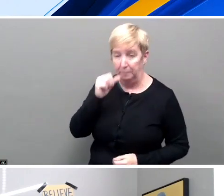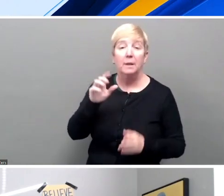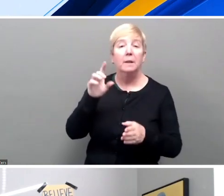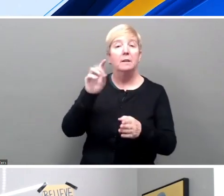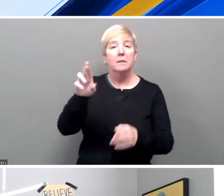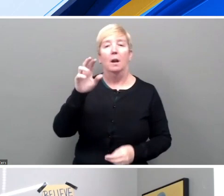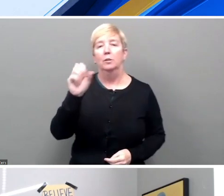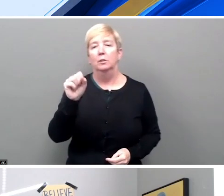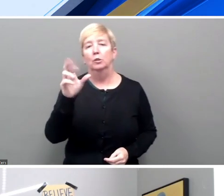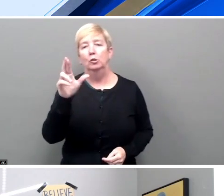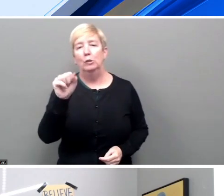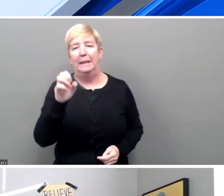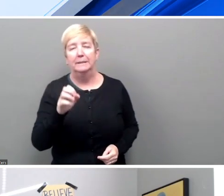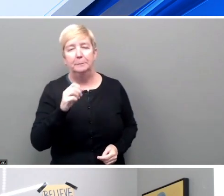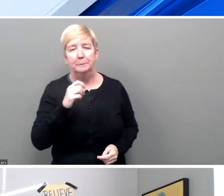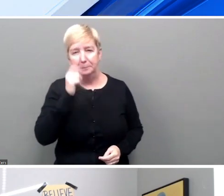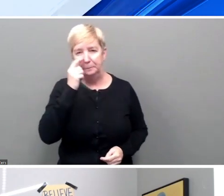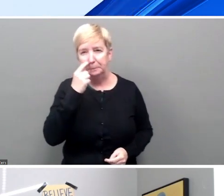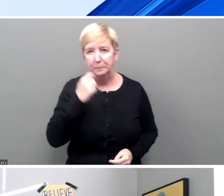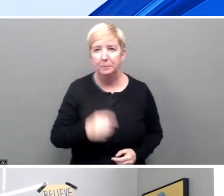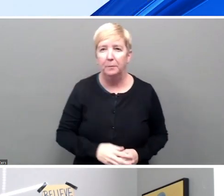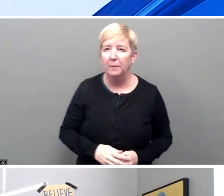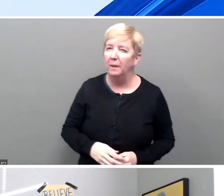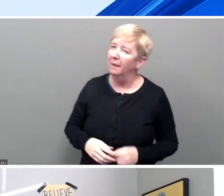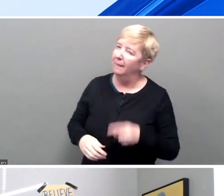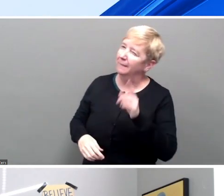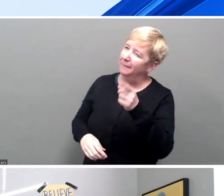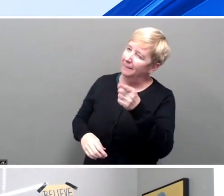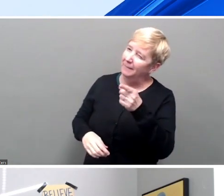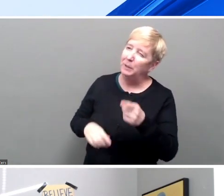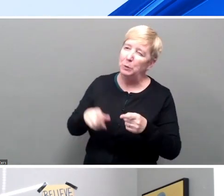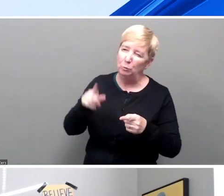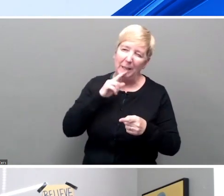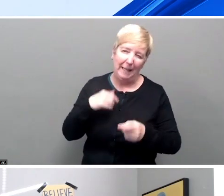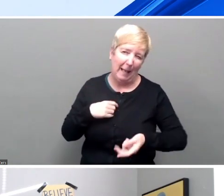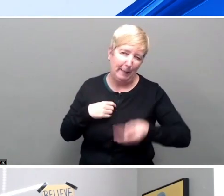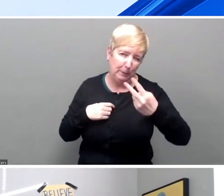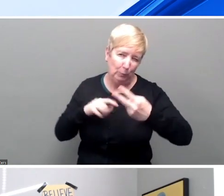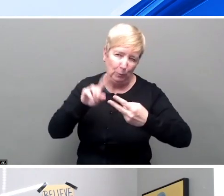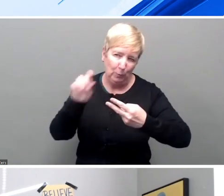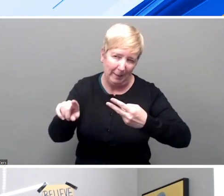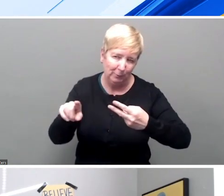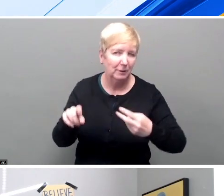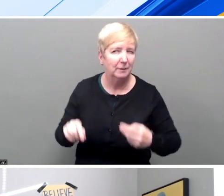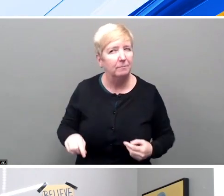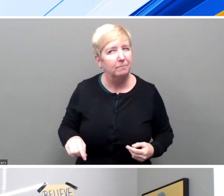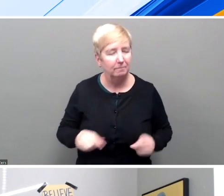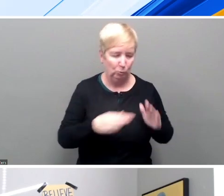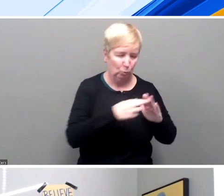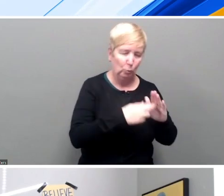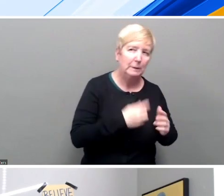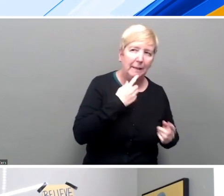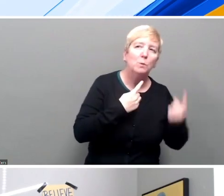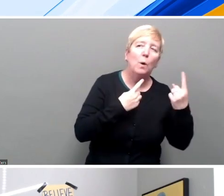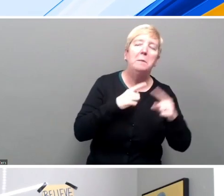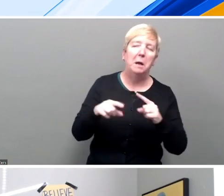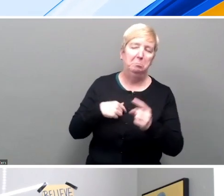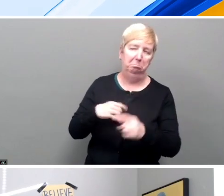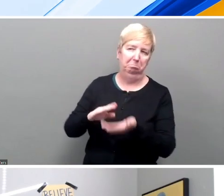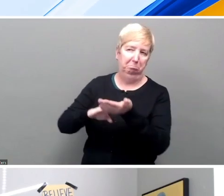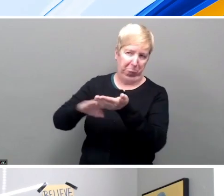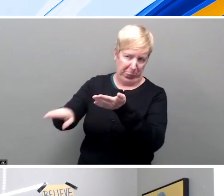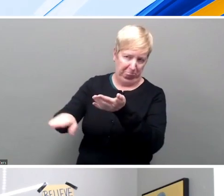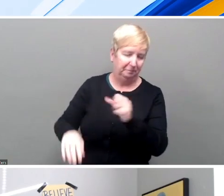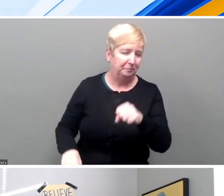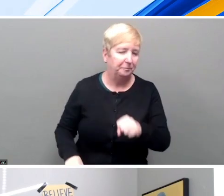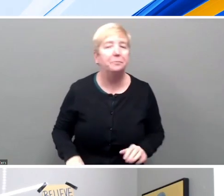Ryan, you kind of snuck in and under the one question rule, but we'll make an exception for you today. I think it's really